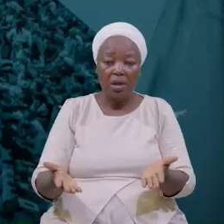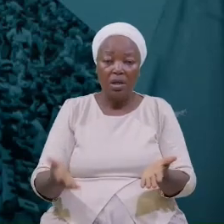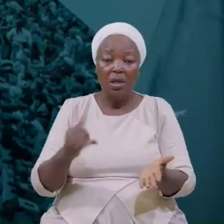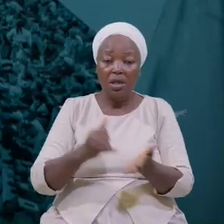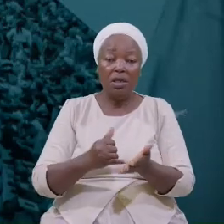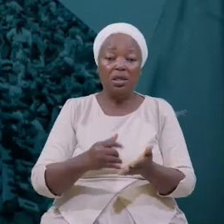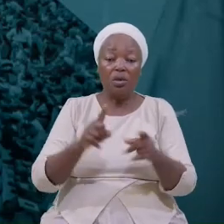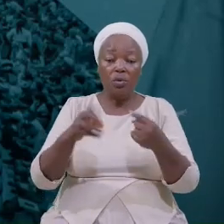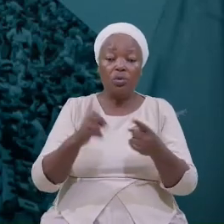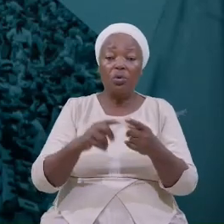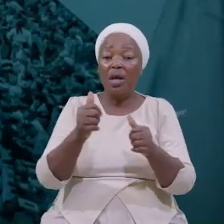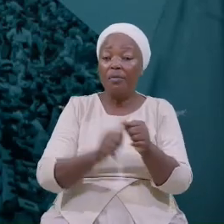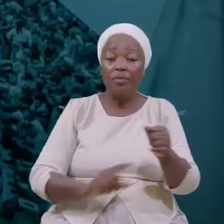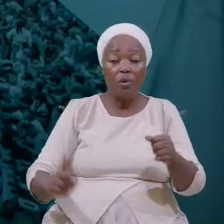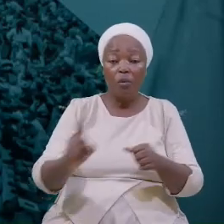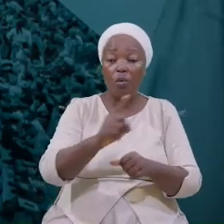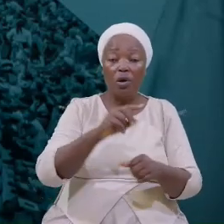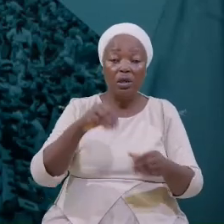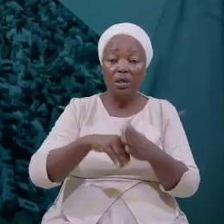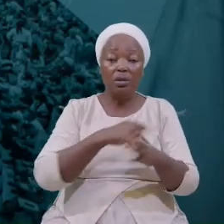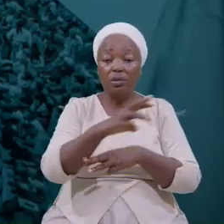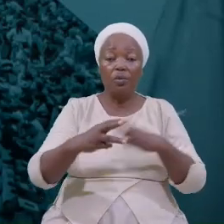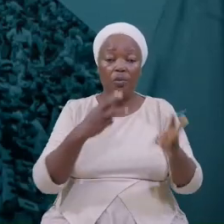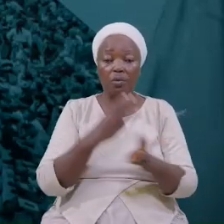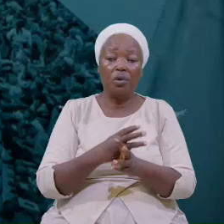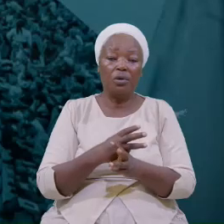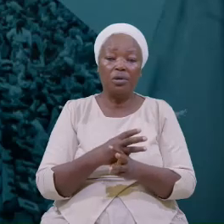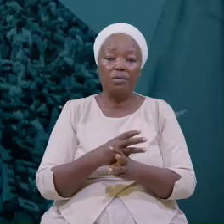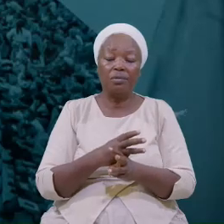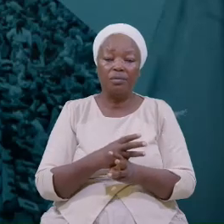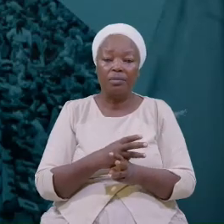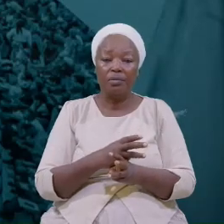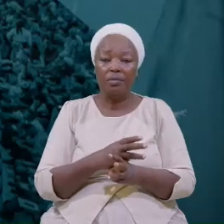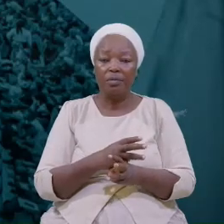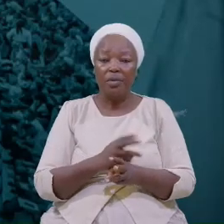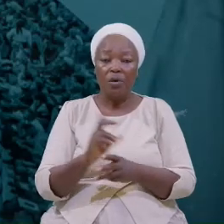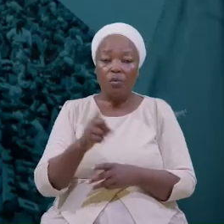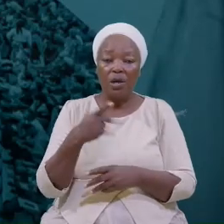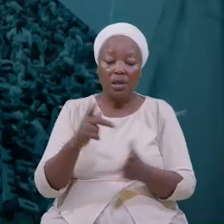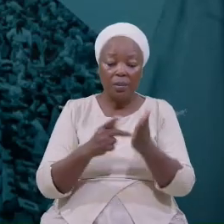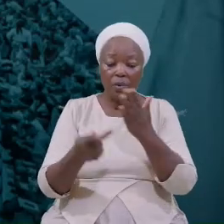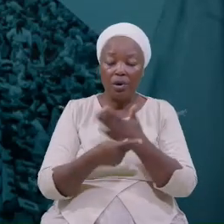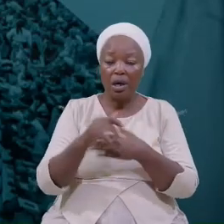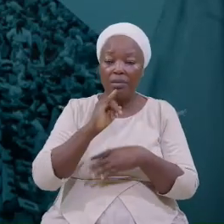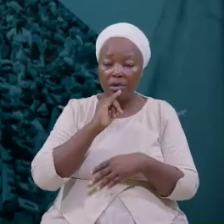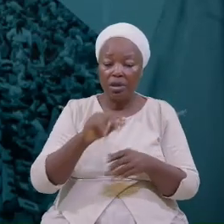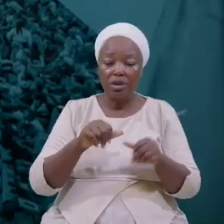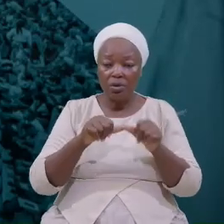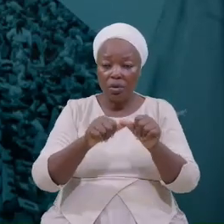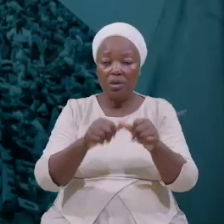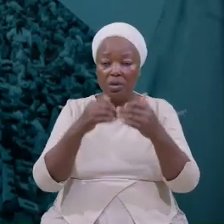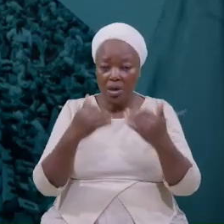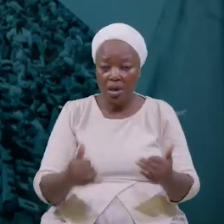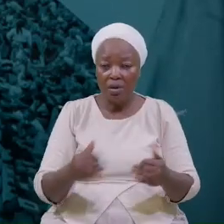all over the world, all the global world where the program is going on and people have hooked